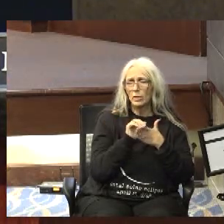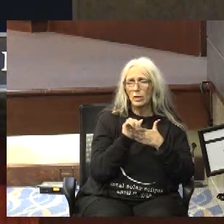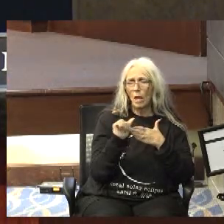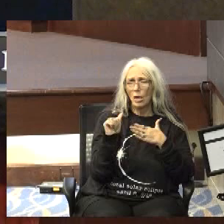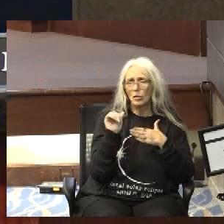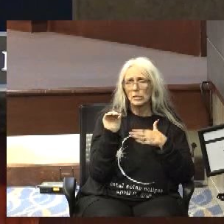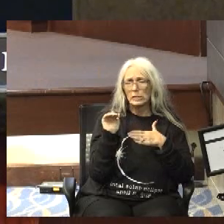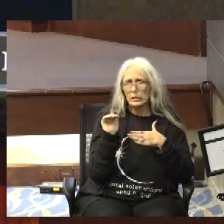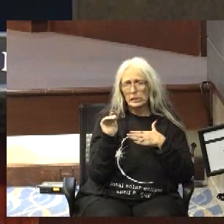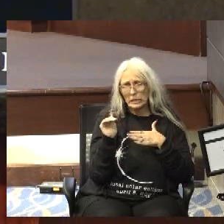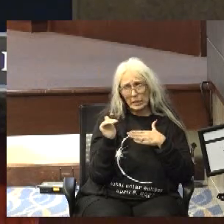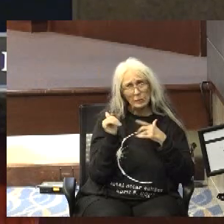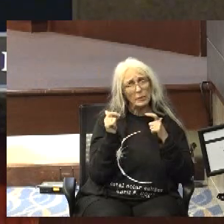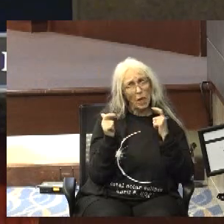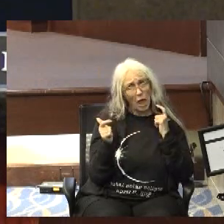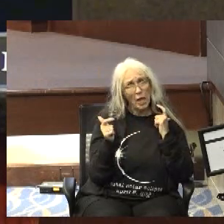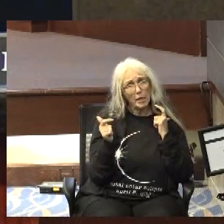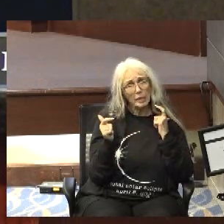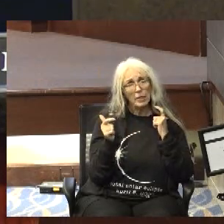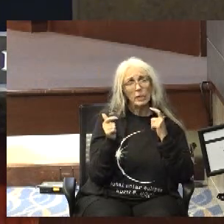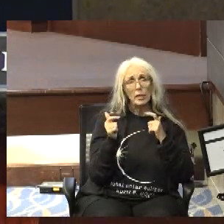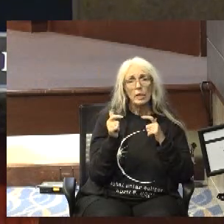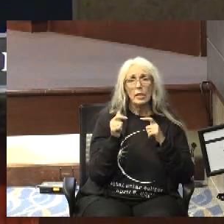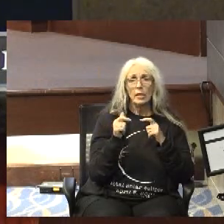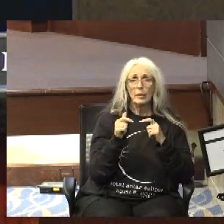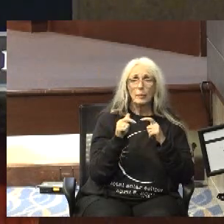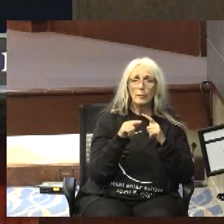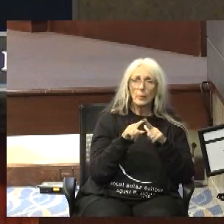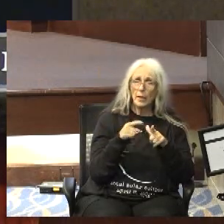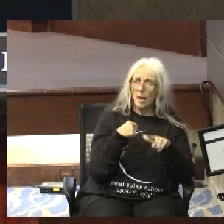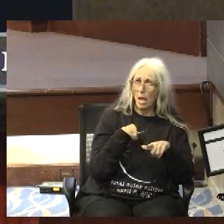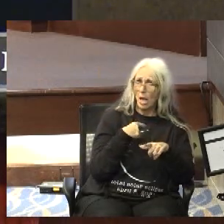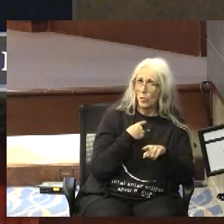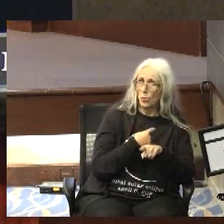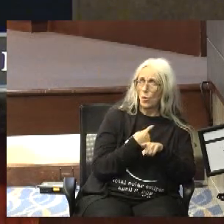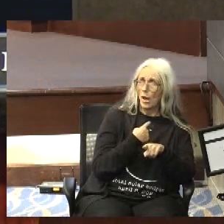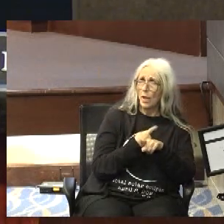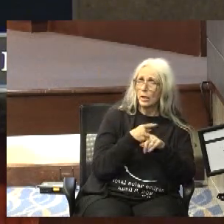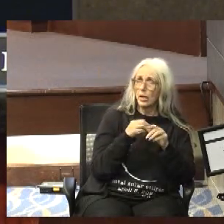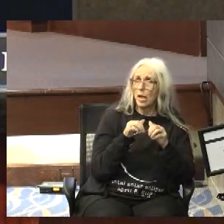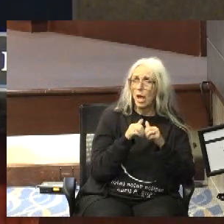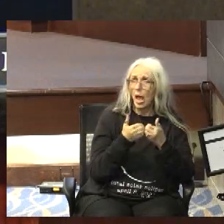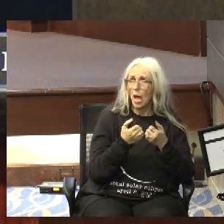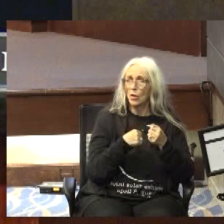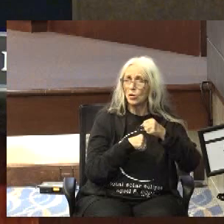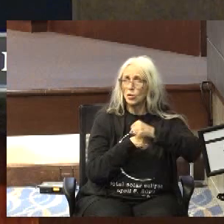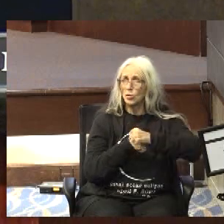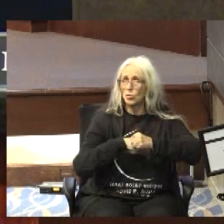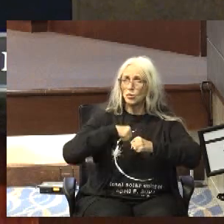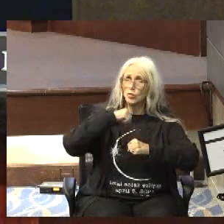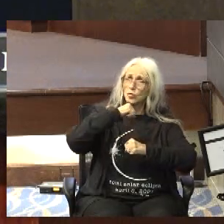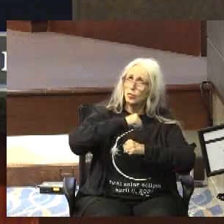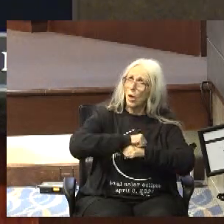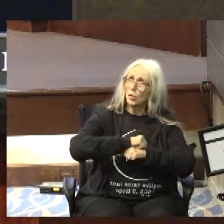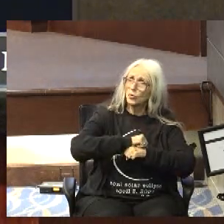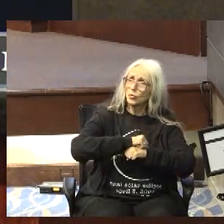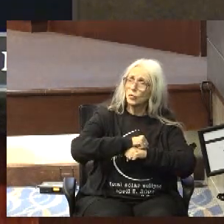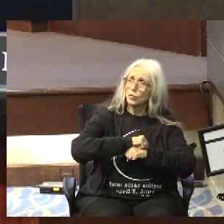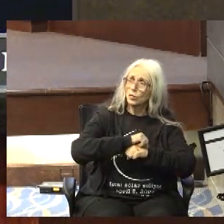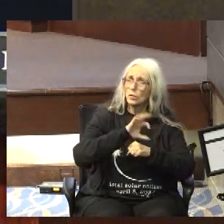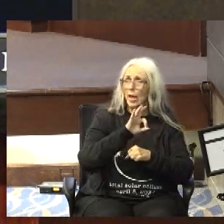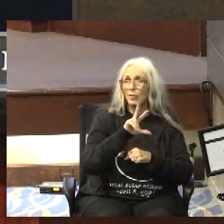seem significant, and it is, but am I right that the way that this has been structured is that, or sorry,